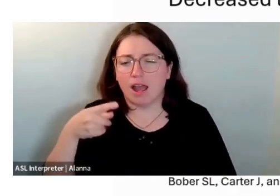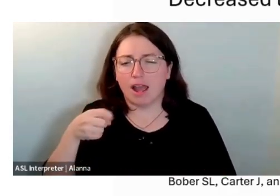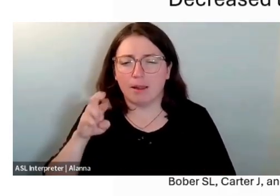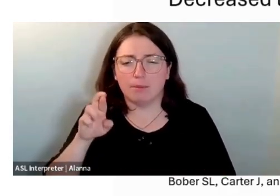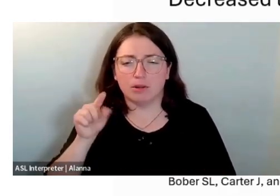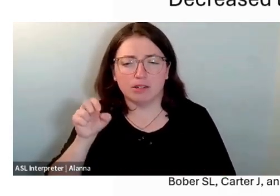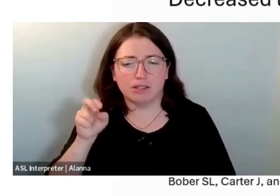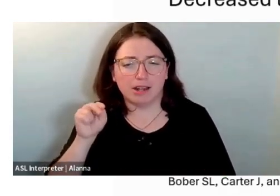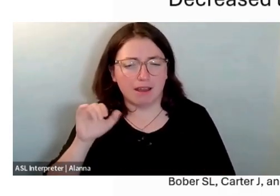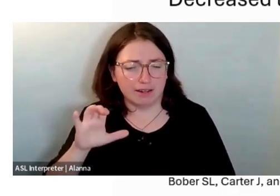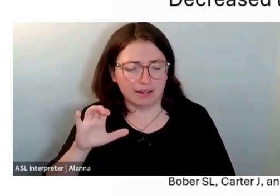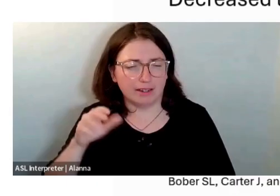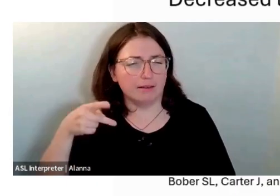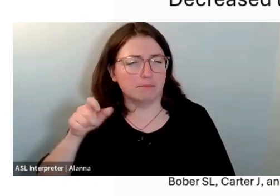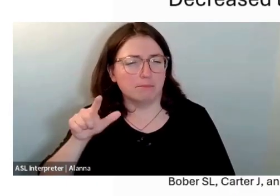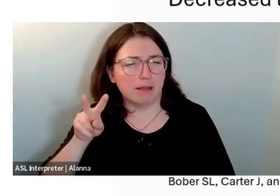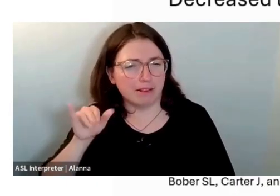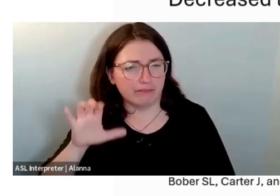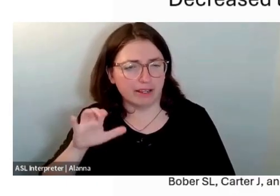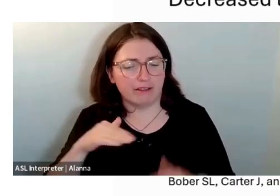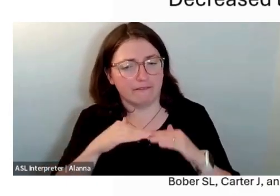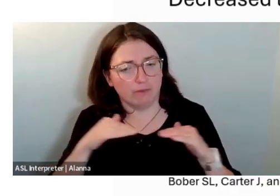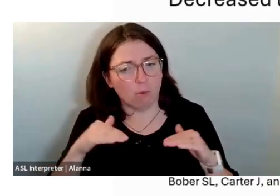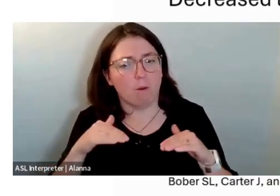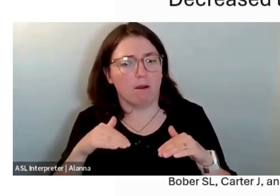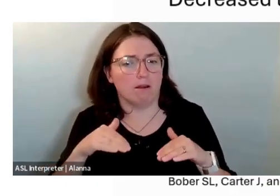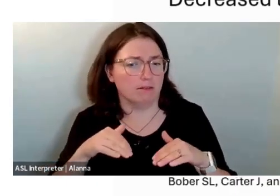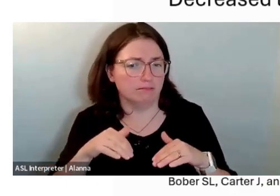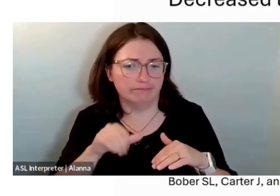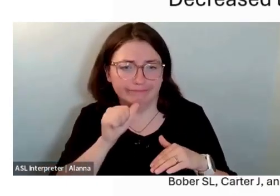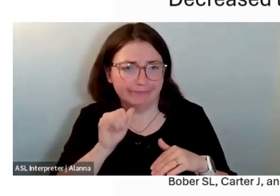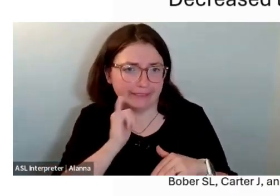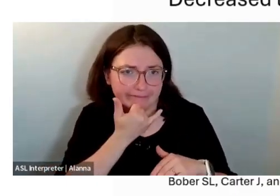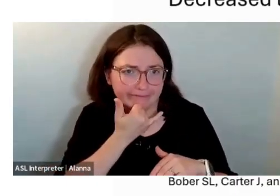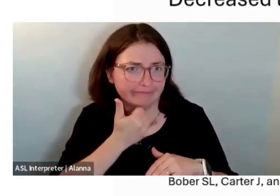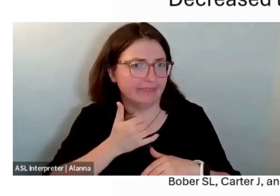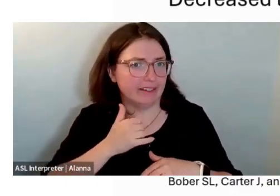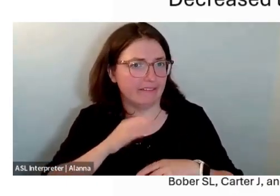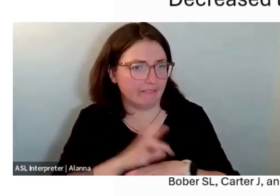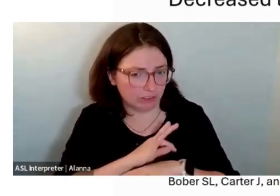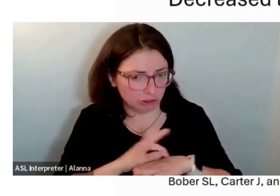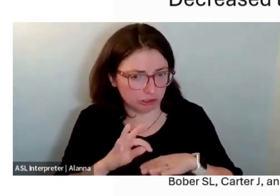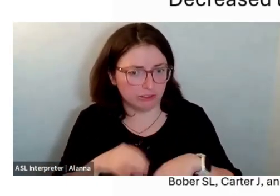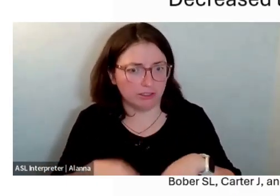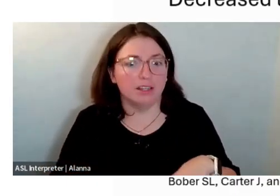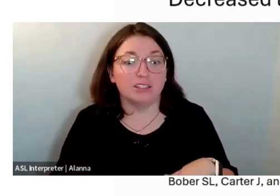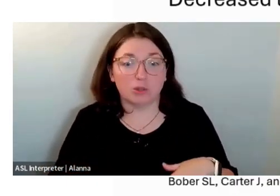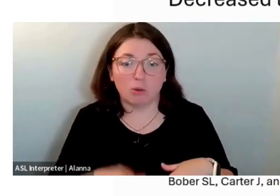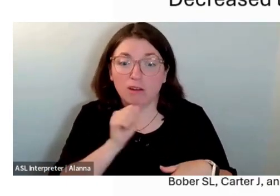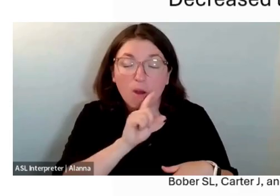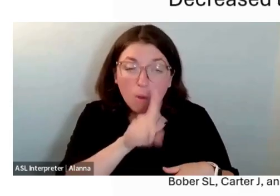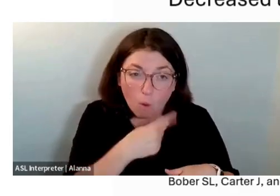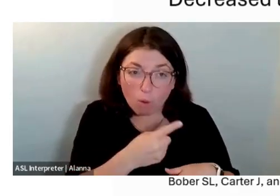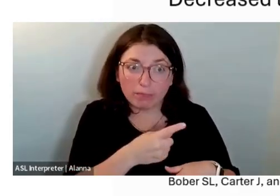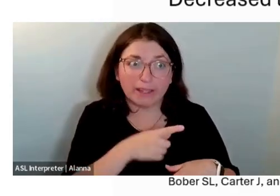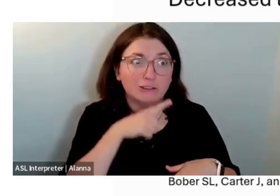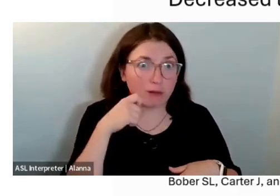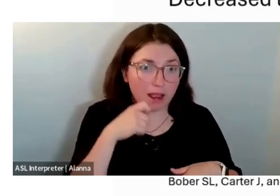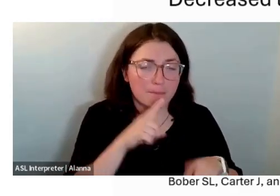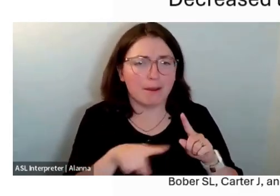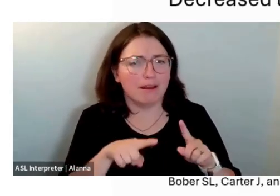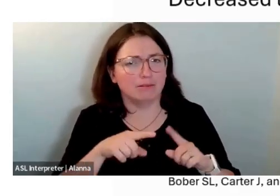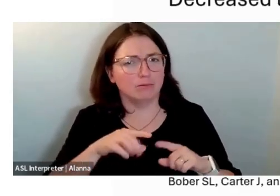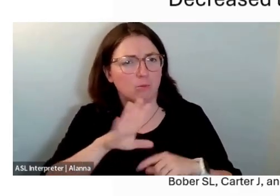a broader issue of tissue health, pain, and this protective muscular response. Additionally,